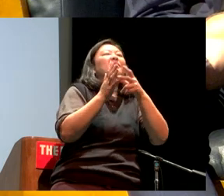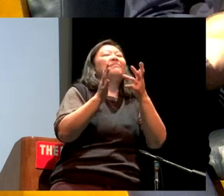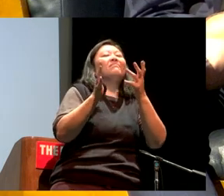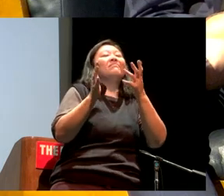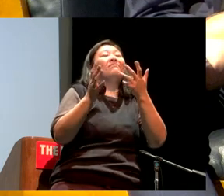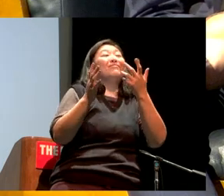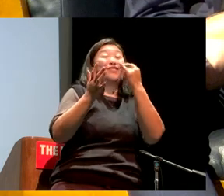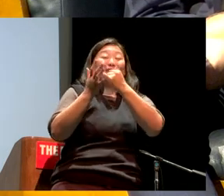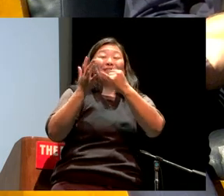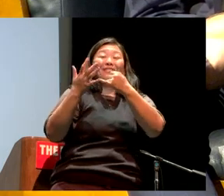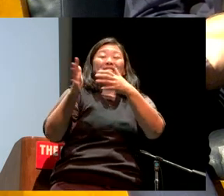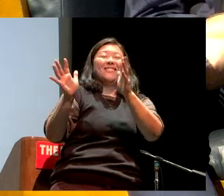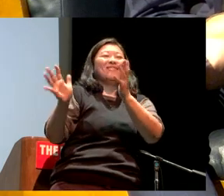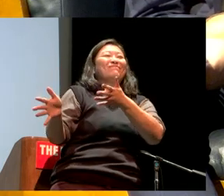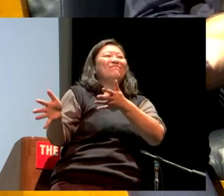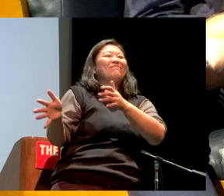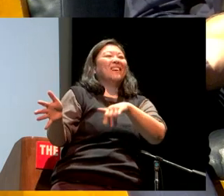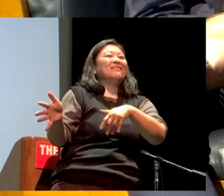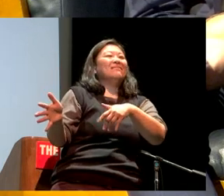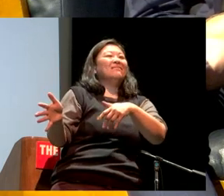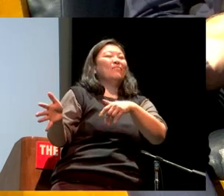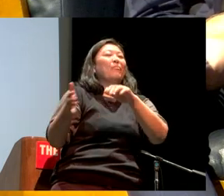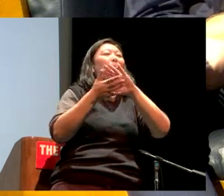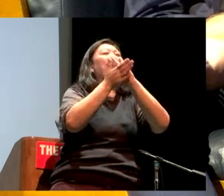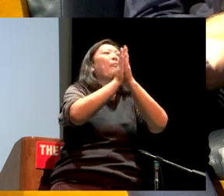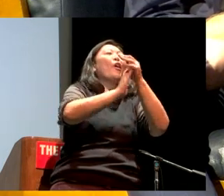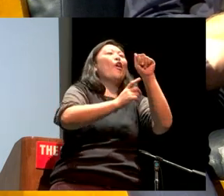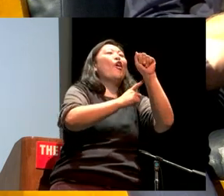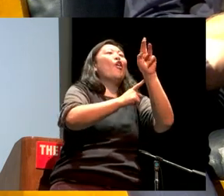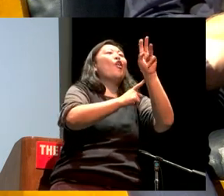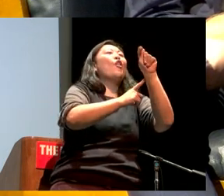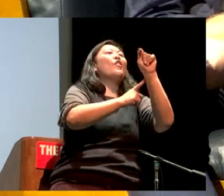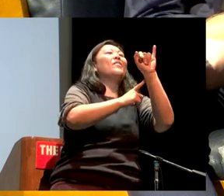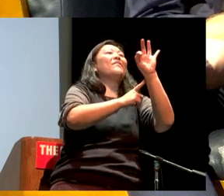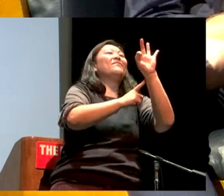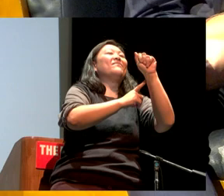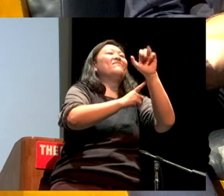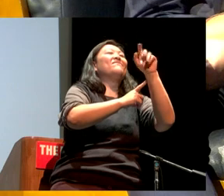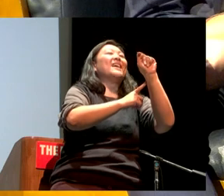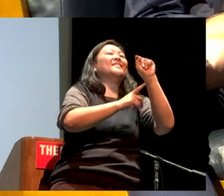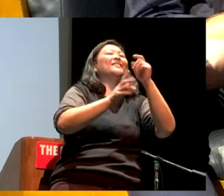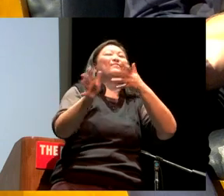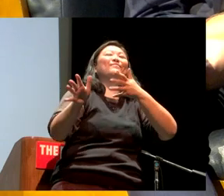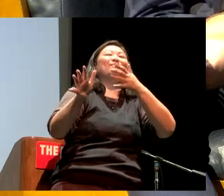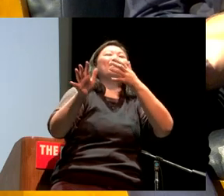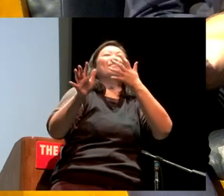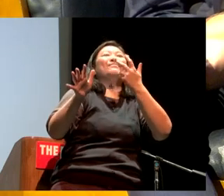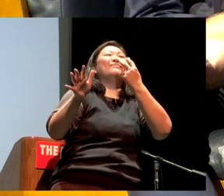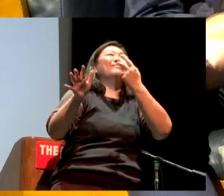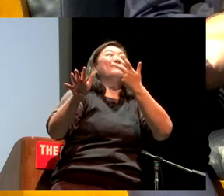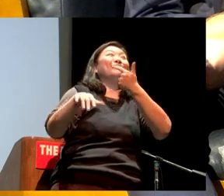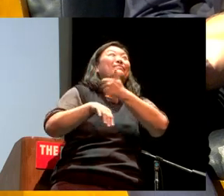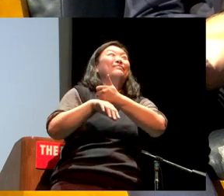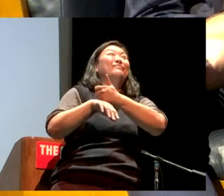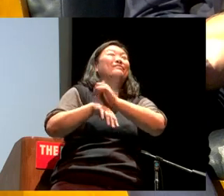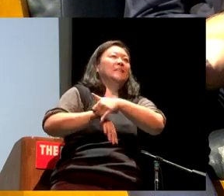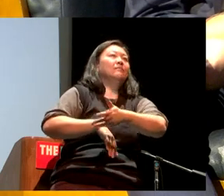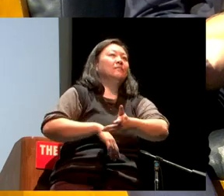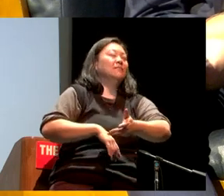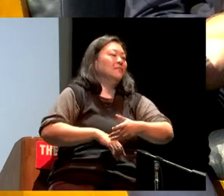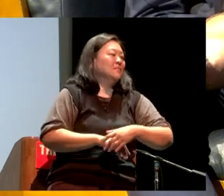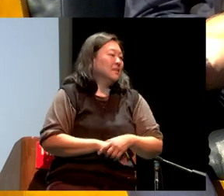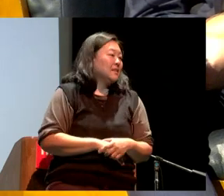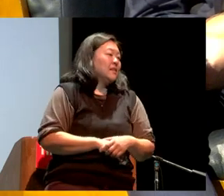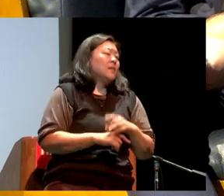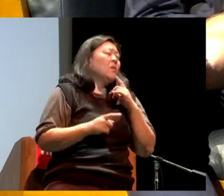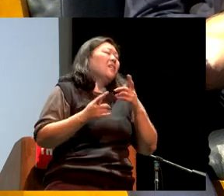potential here, because we're in a moment in history that is very, very rare. I think it's happening every 20, 30 years where we have merging of culture and technology